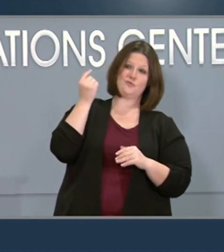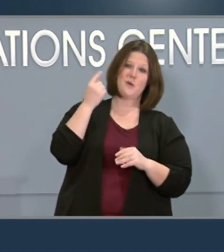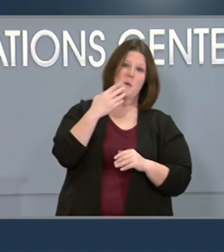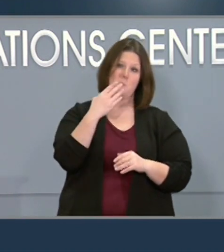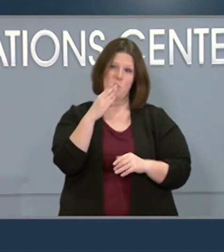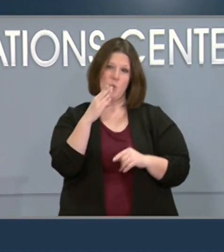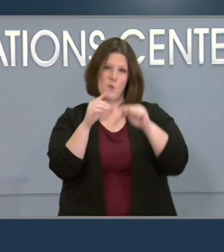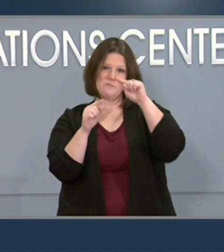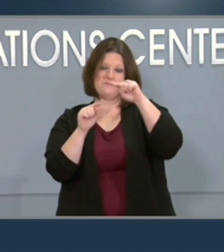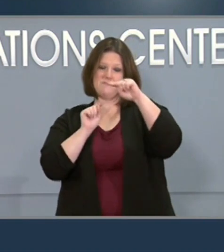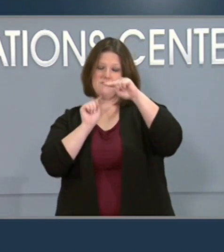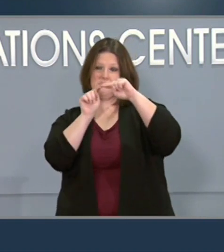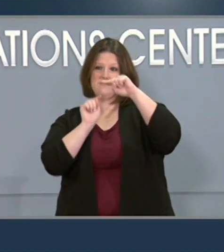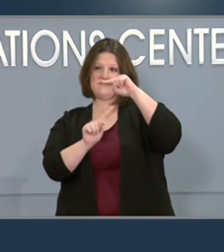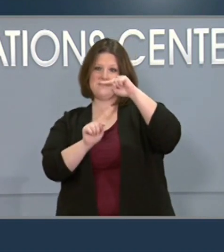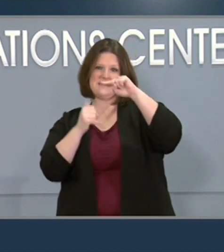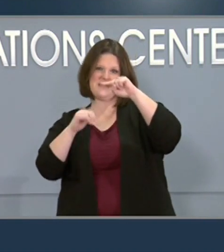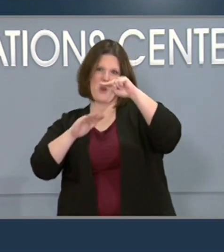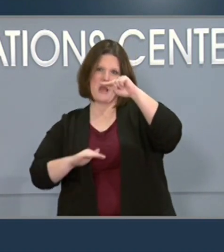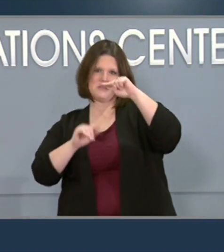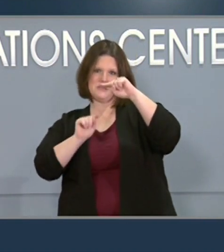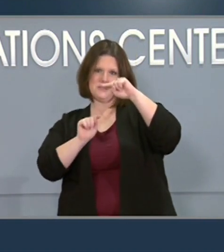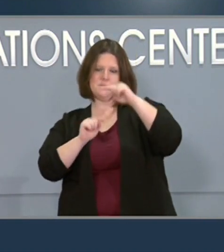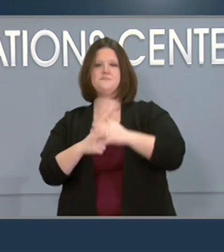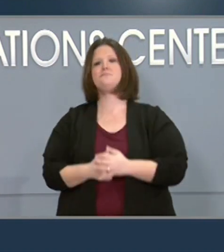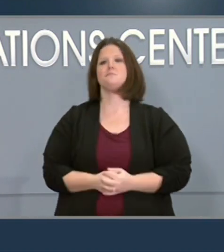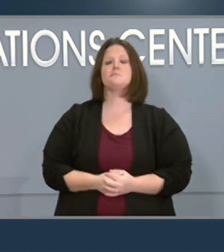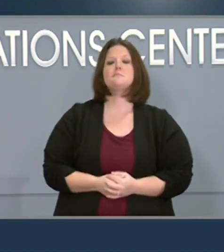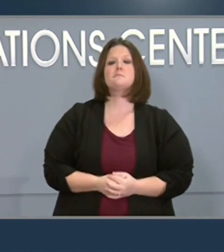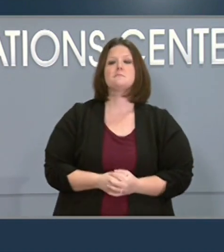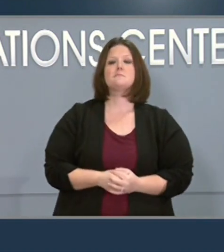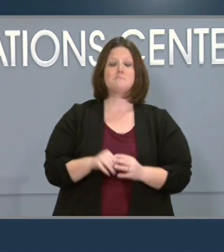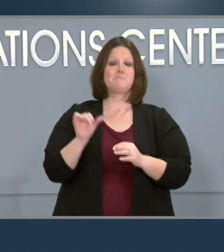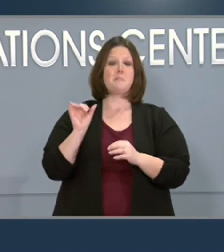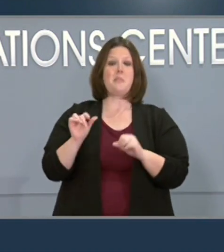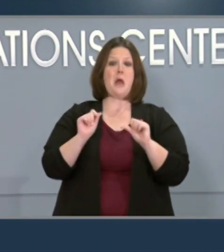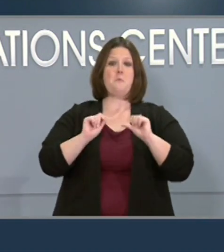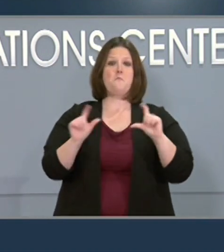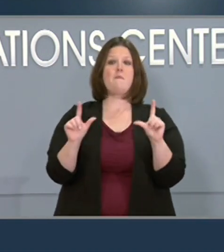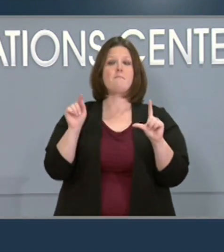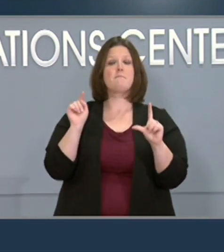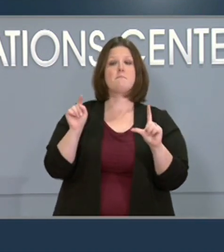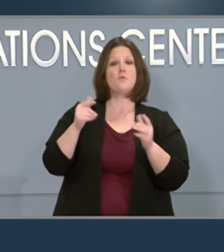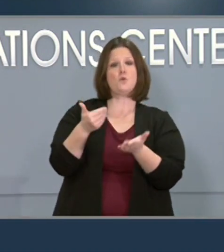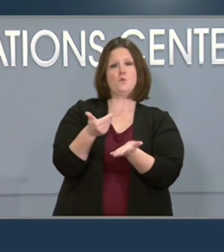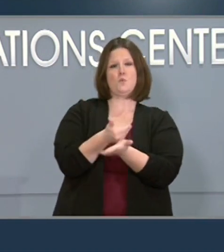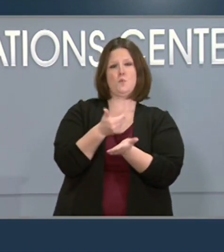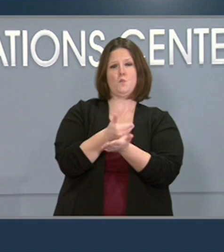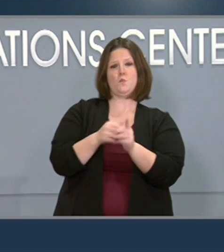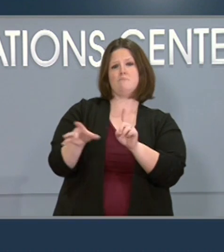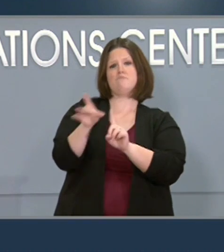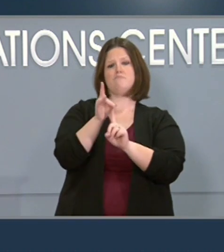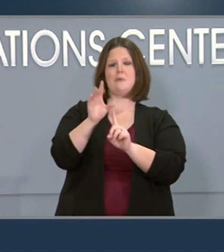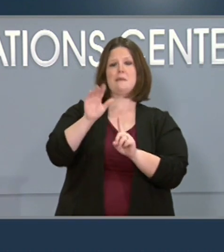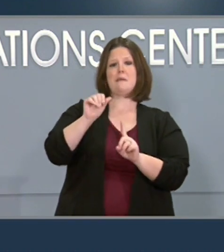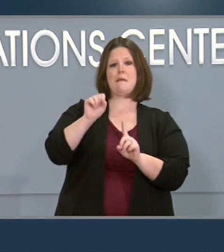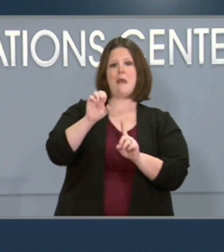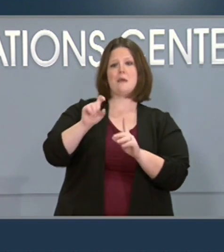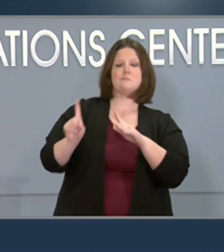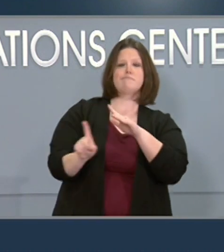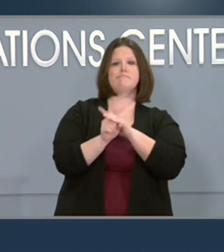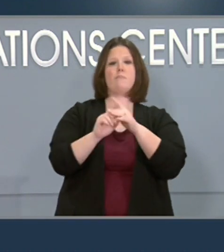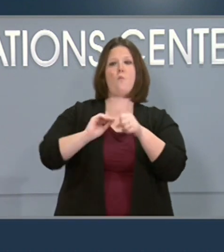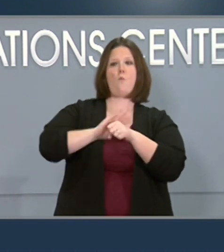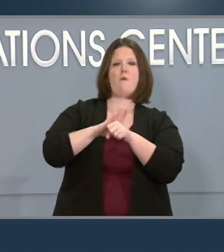line. Next, we look at new COVID cases. This first graph shows you the trajectory of new cases each day since we had our first